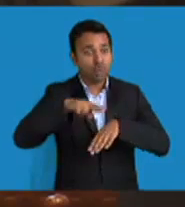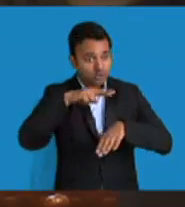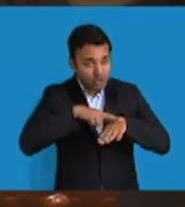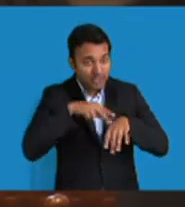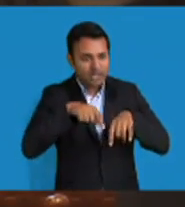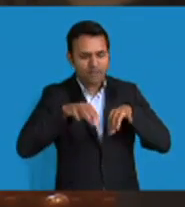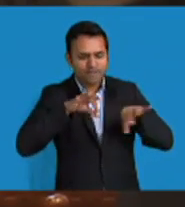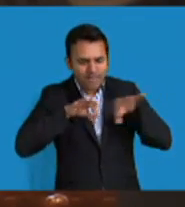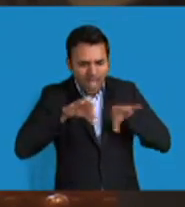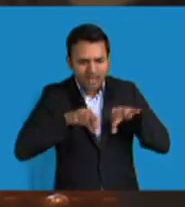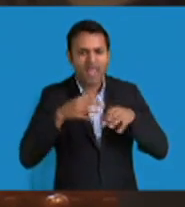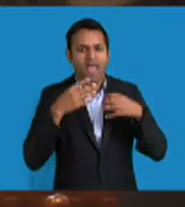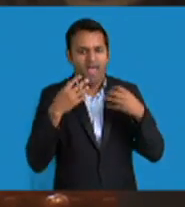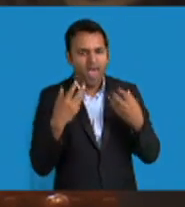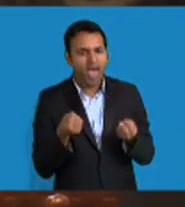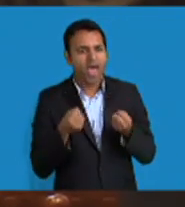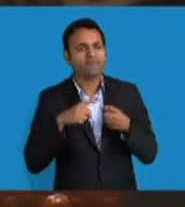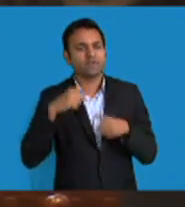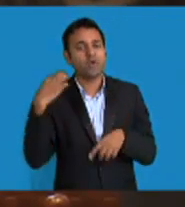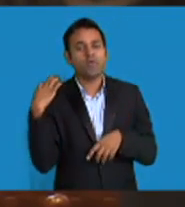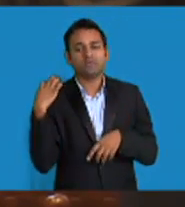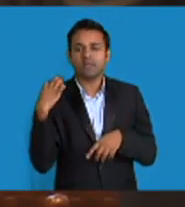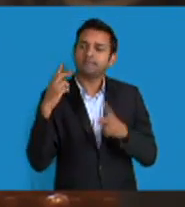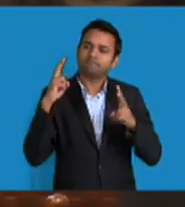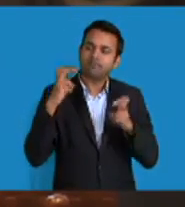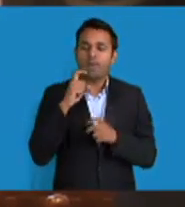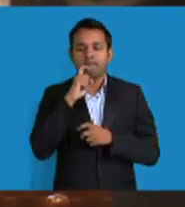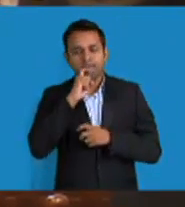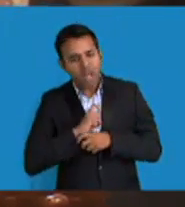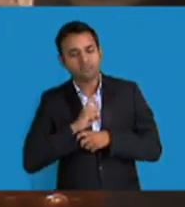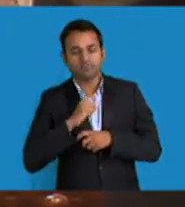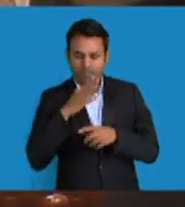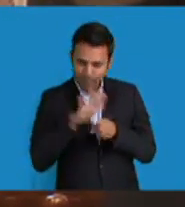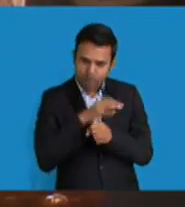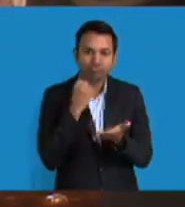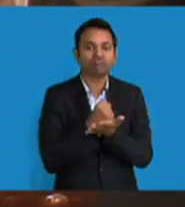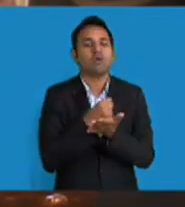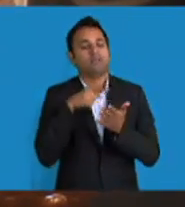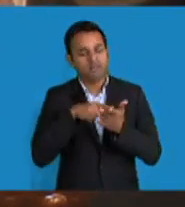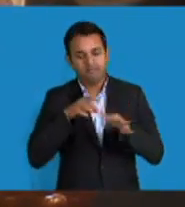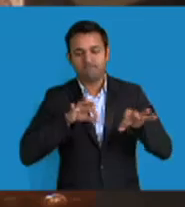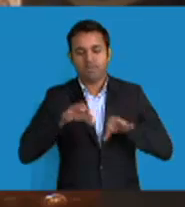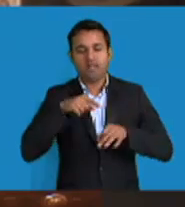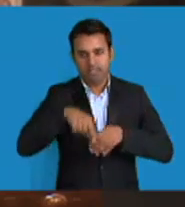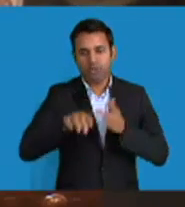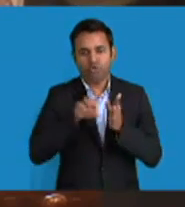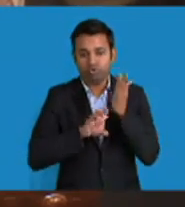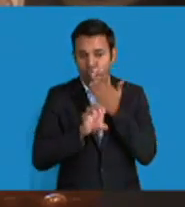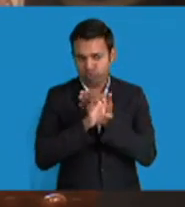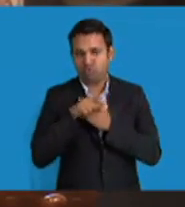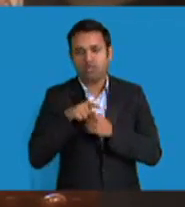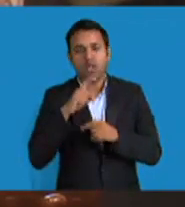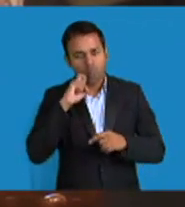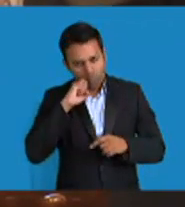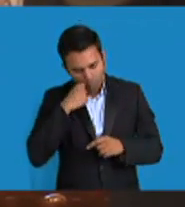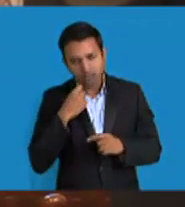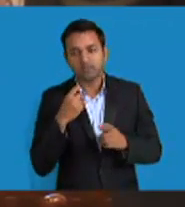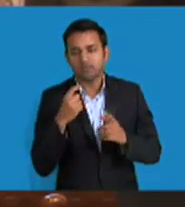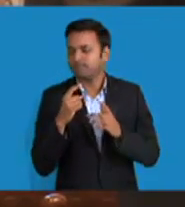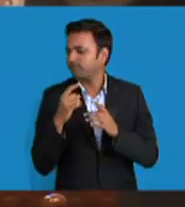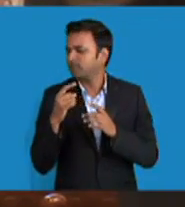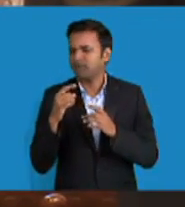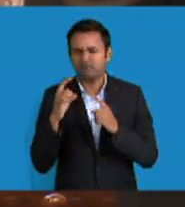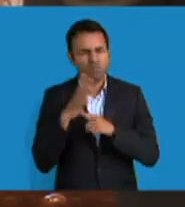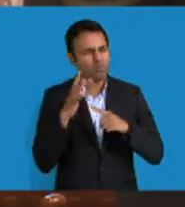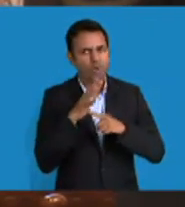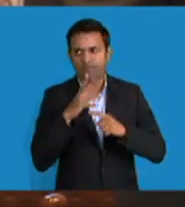making voluntary commitments towards the main meeting in June. It is a significant role for a small island country like ours to